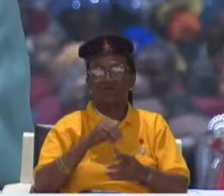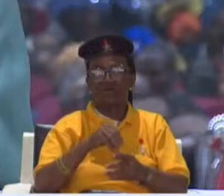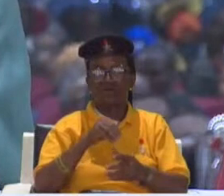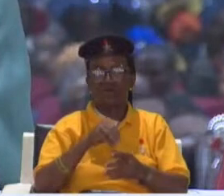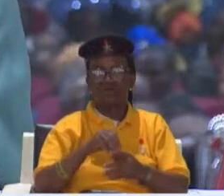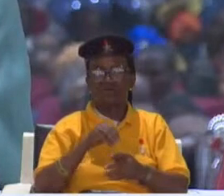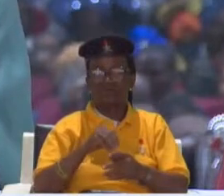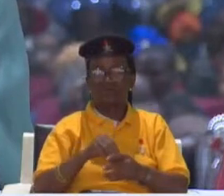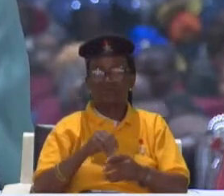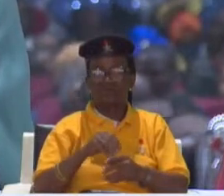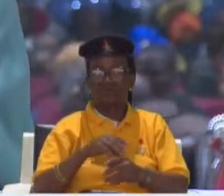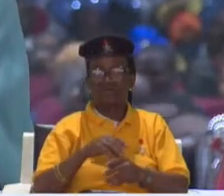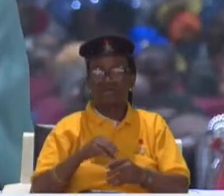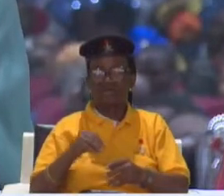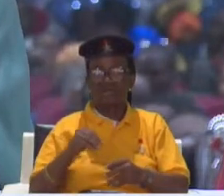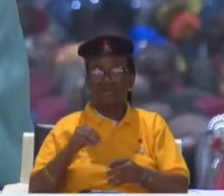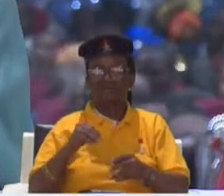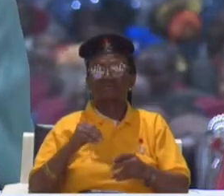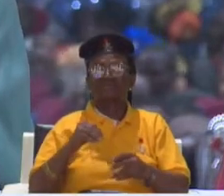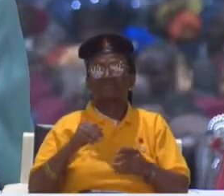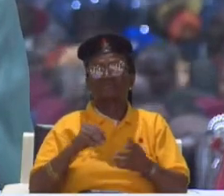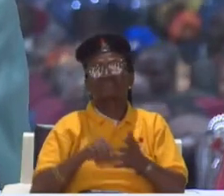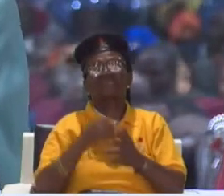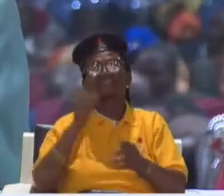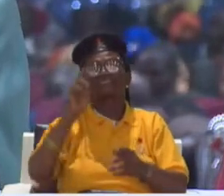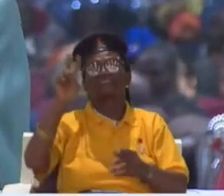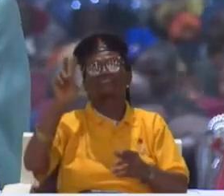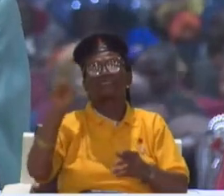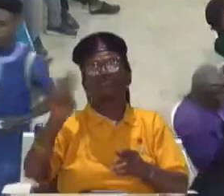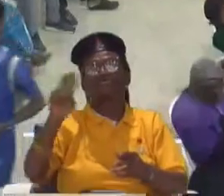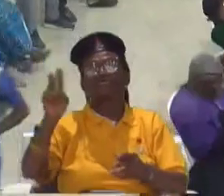200,000 people are already being healed